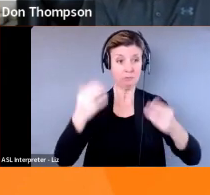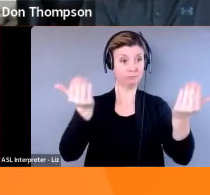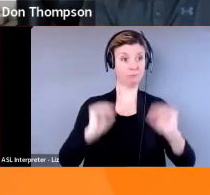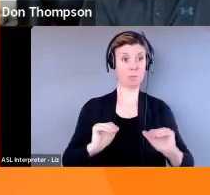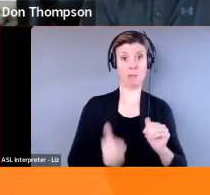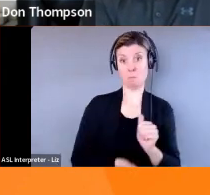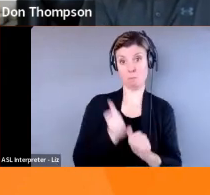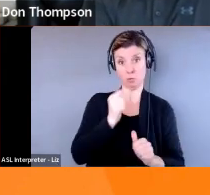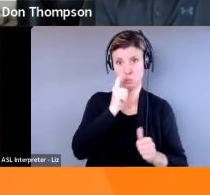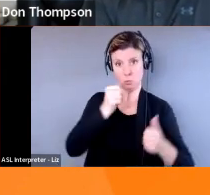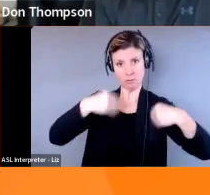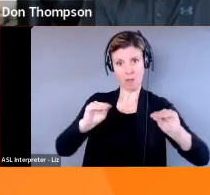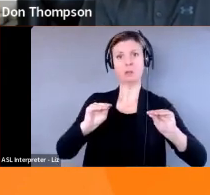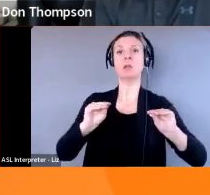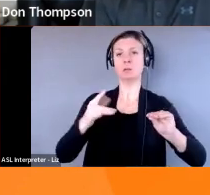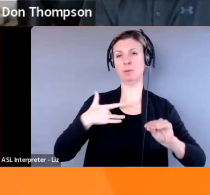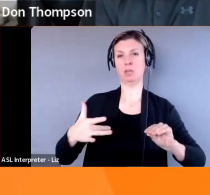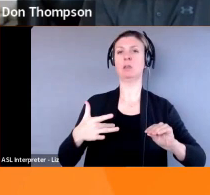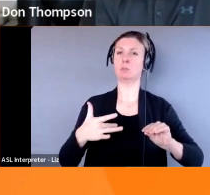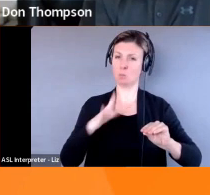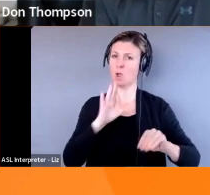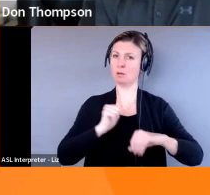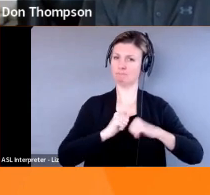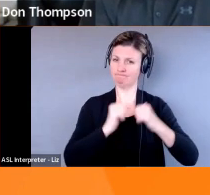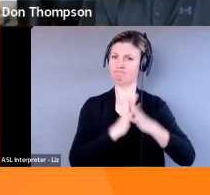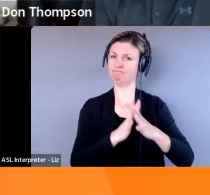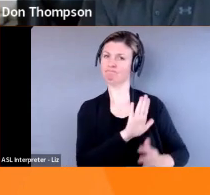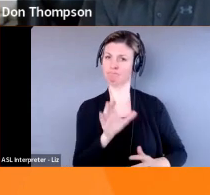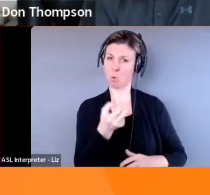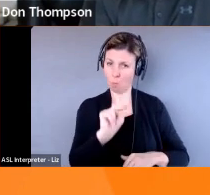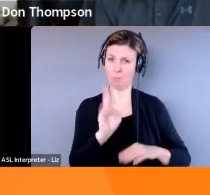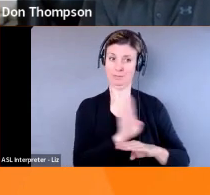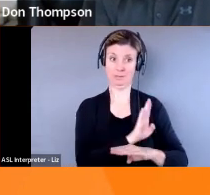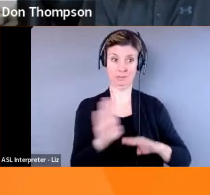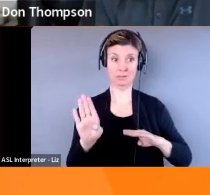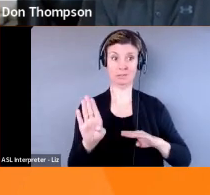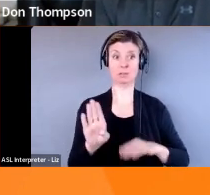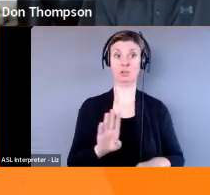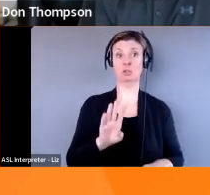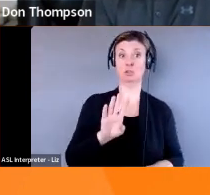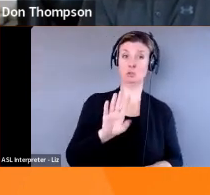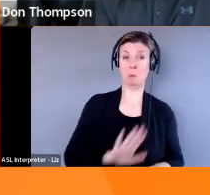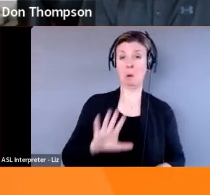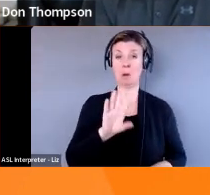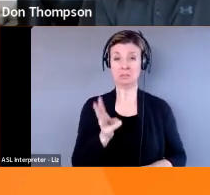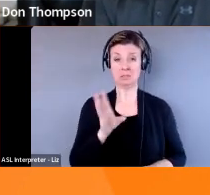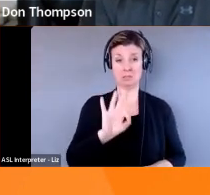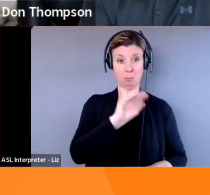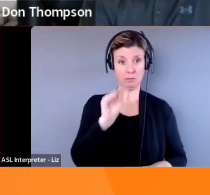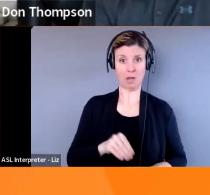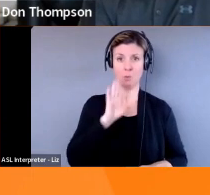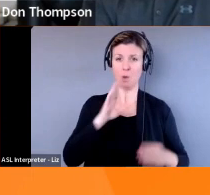spend $5K to start up, and 32% of them spend less than $1,000. Okay, so you can get up and running